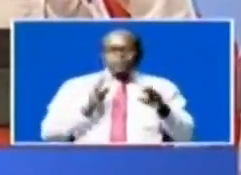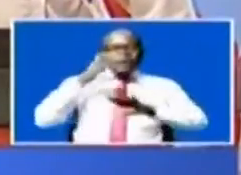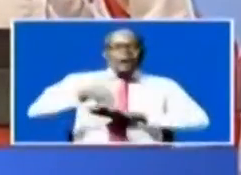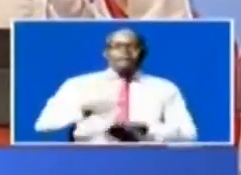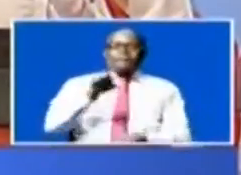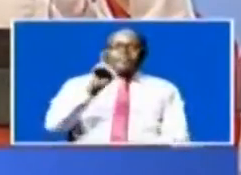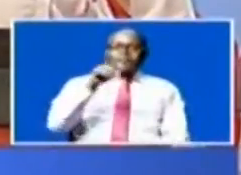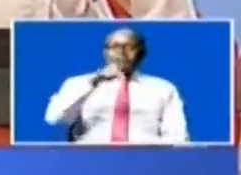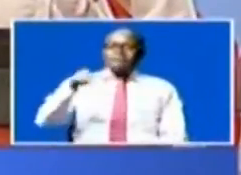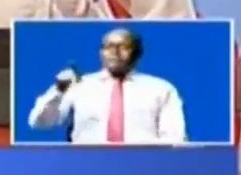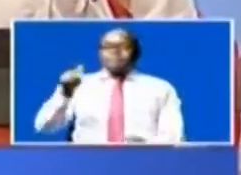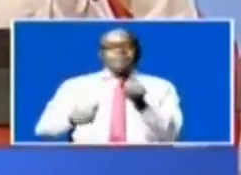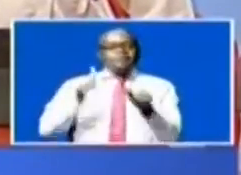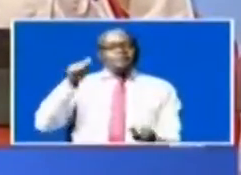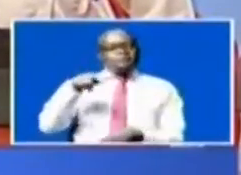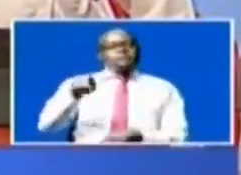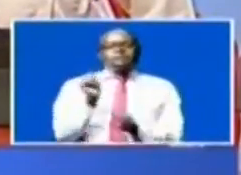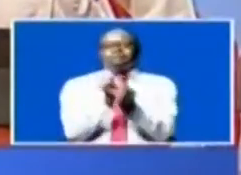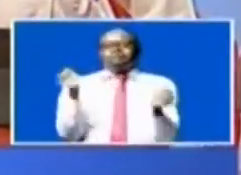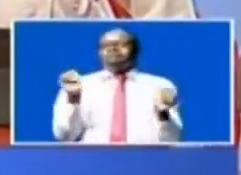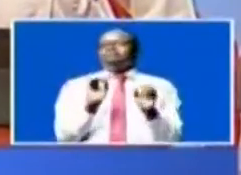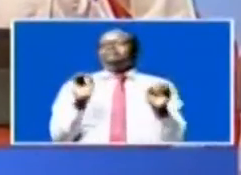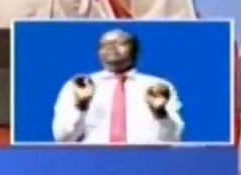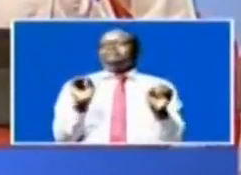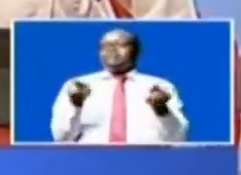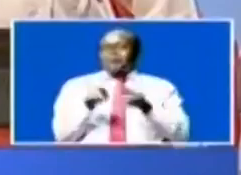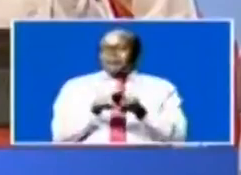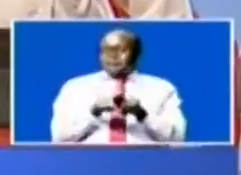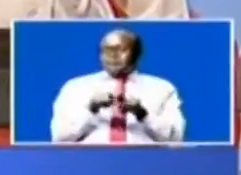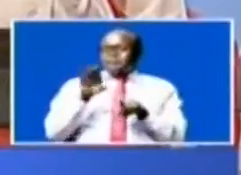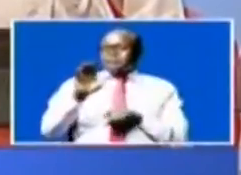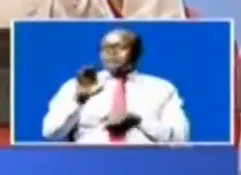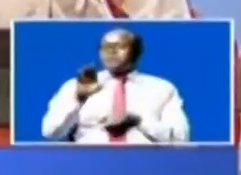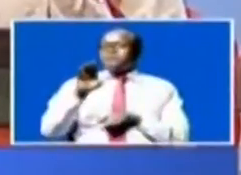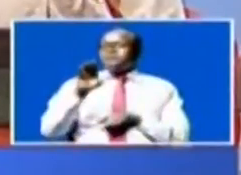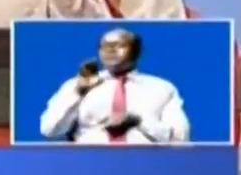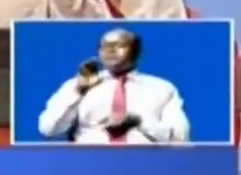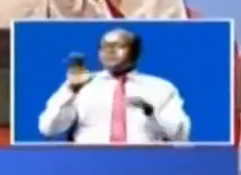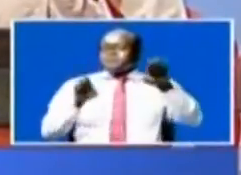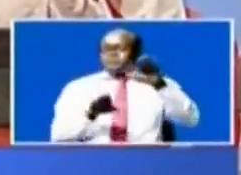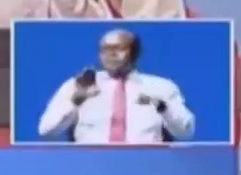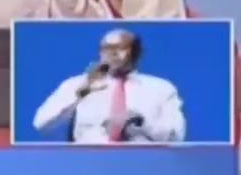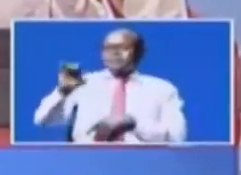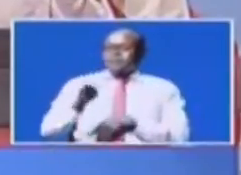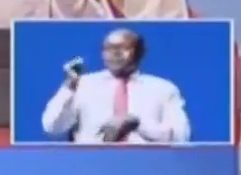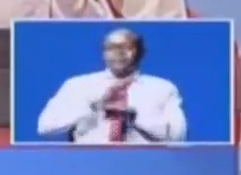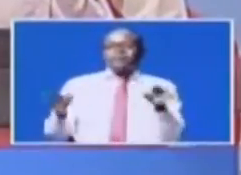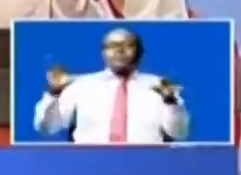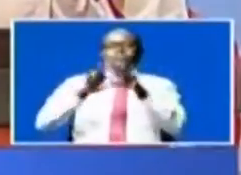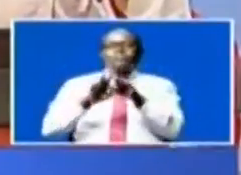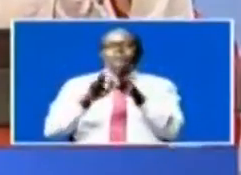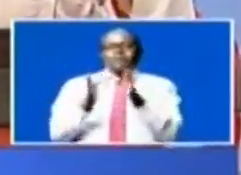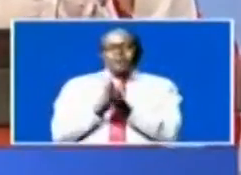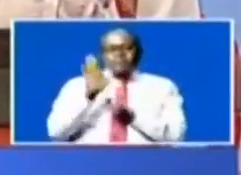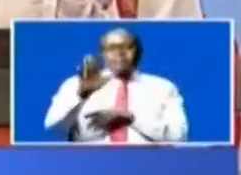public prosecution objected him being granted the same favour as Mwilu because he had not been explicitly enjoined in the Mwilu